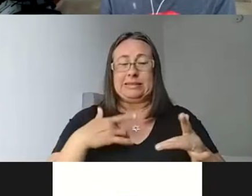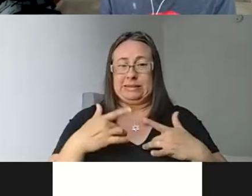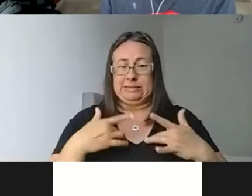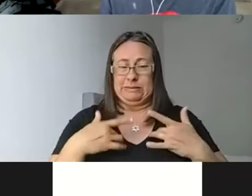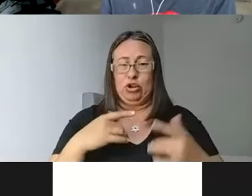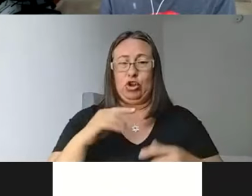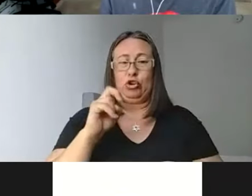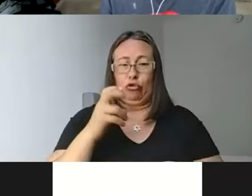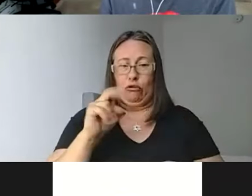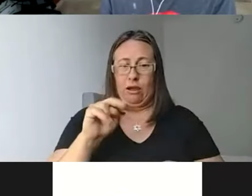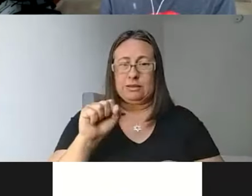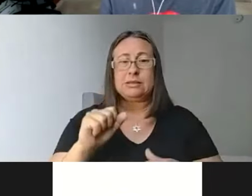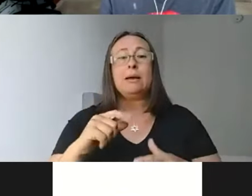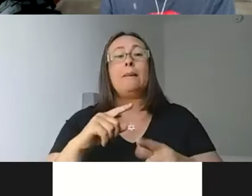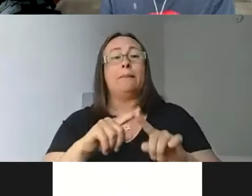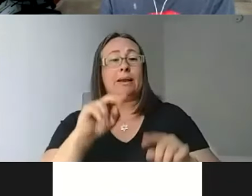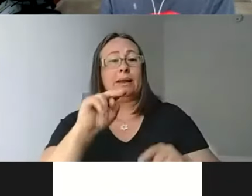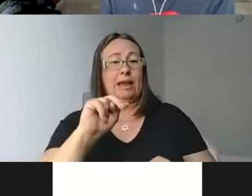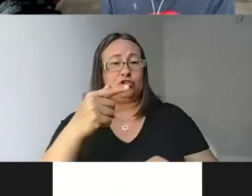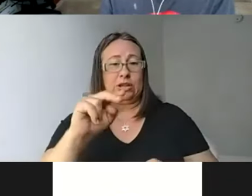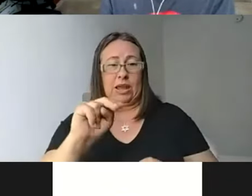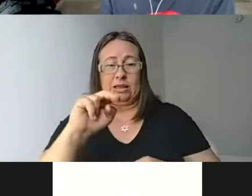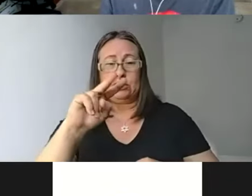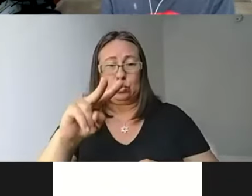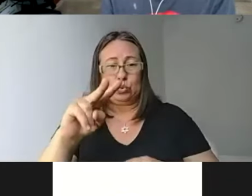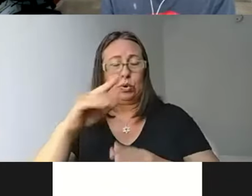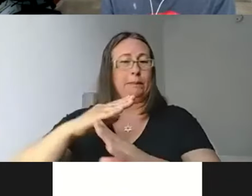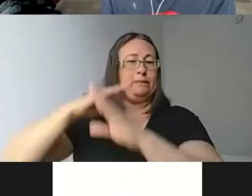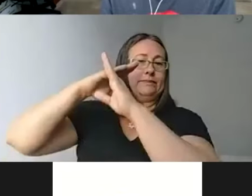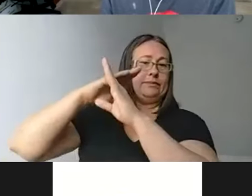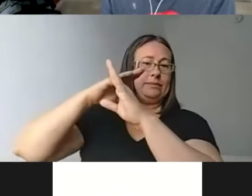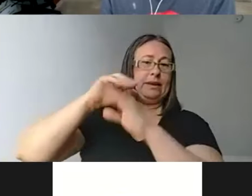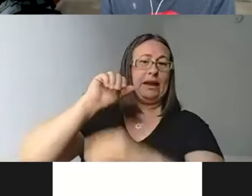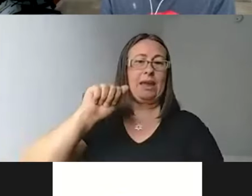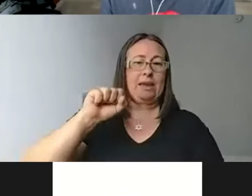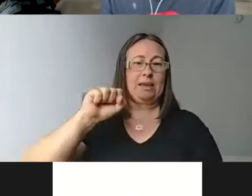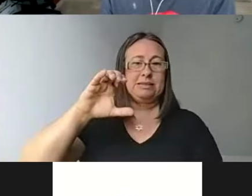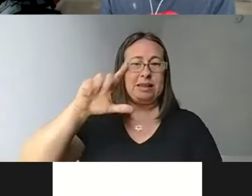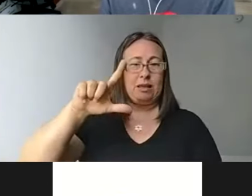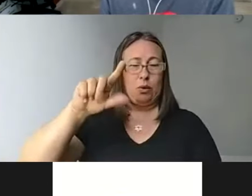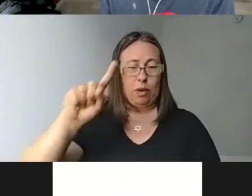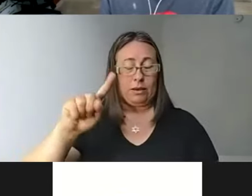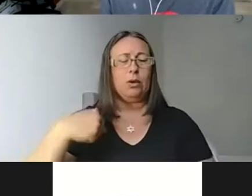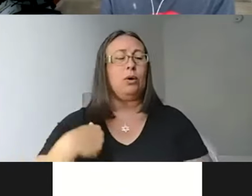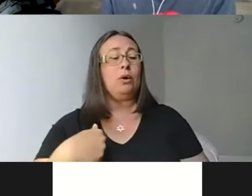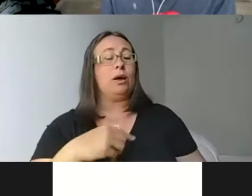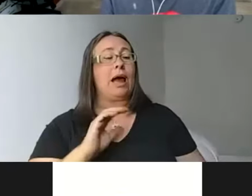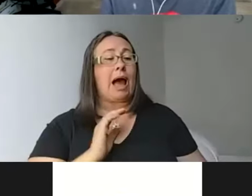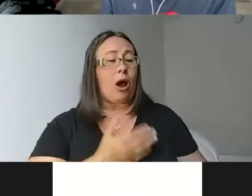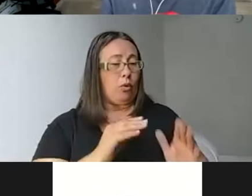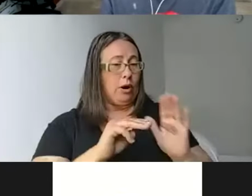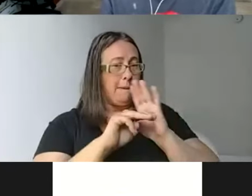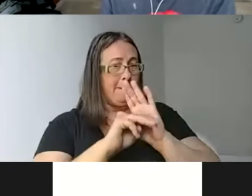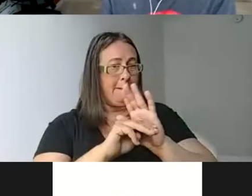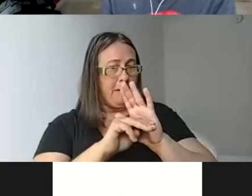studies have shown that neurogenin-2 actually inhibits the expression of ASCO1. The model that we're kind of working with, and it's even changed since I made this slide,